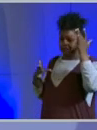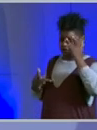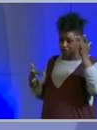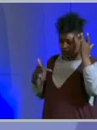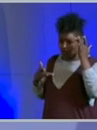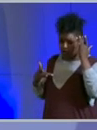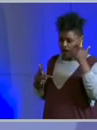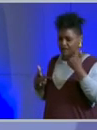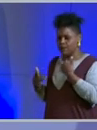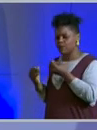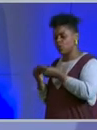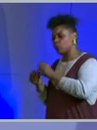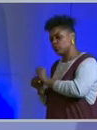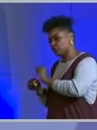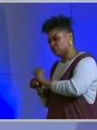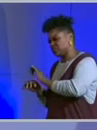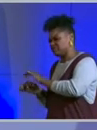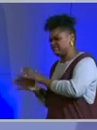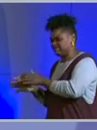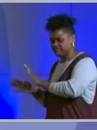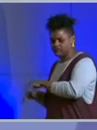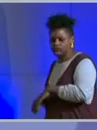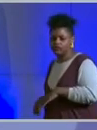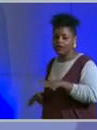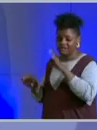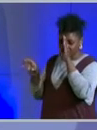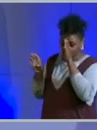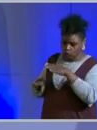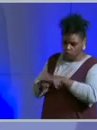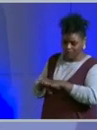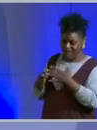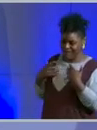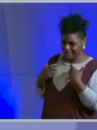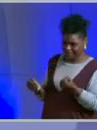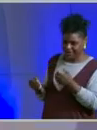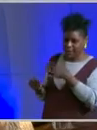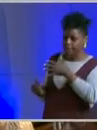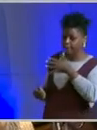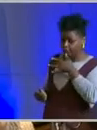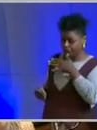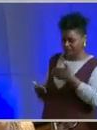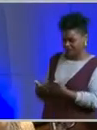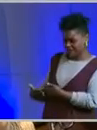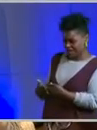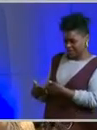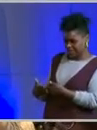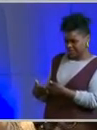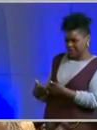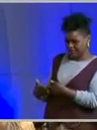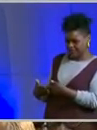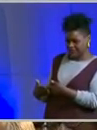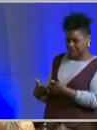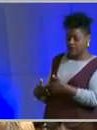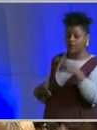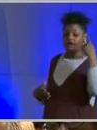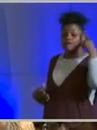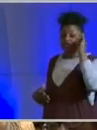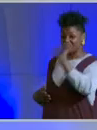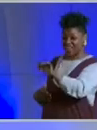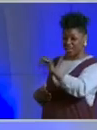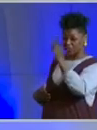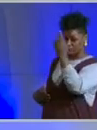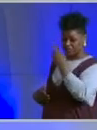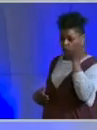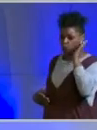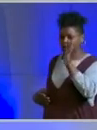we also have work focusing on healthy moms and babies. And for that reason, we